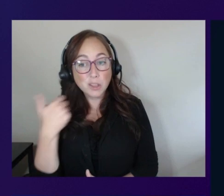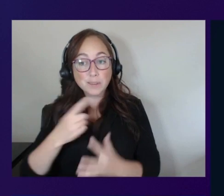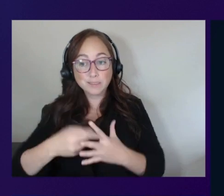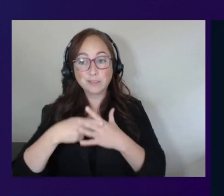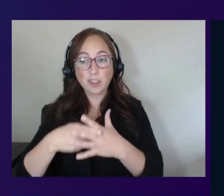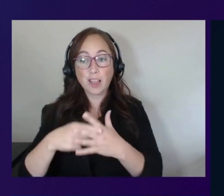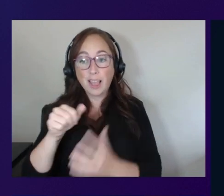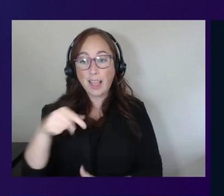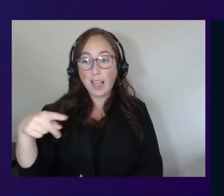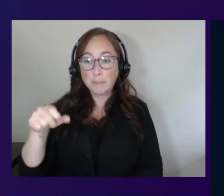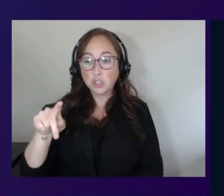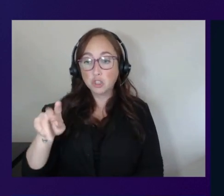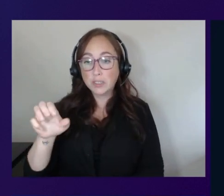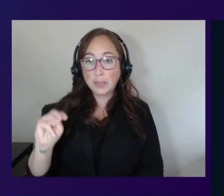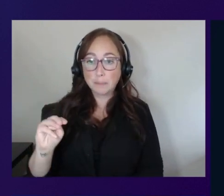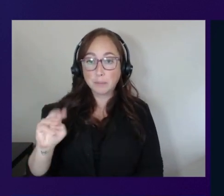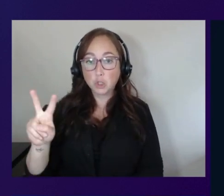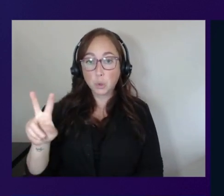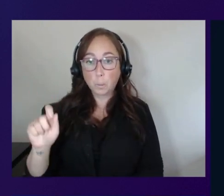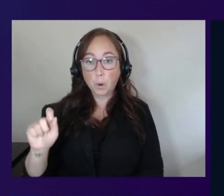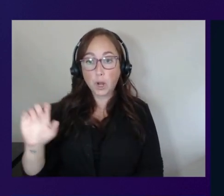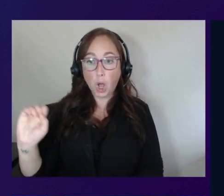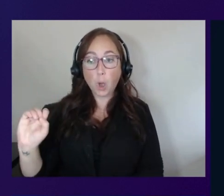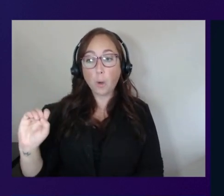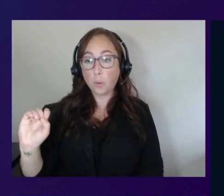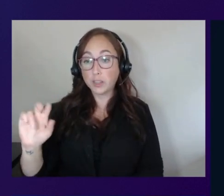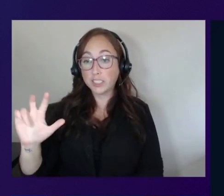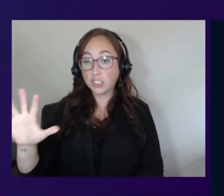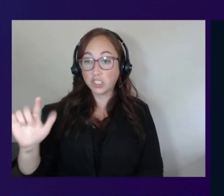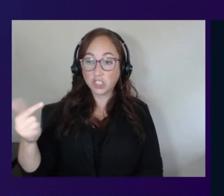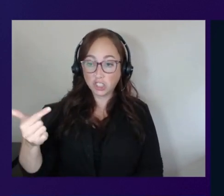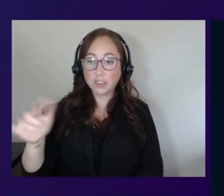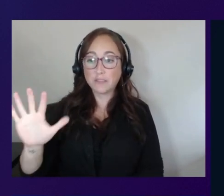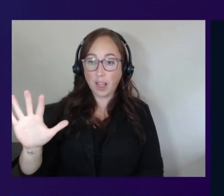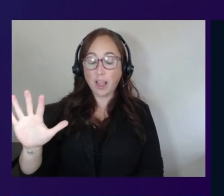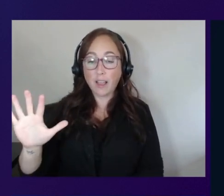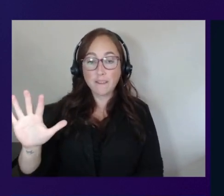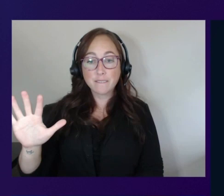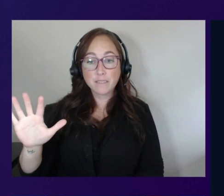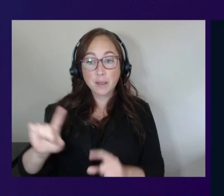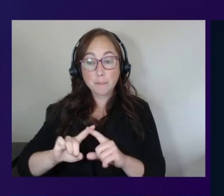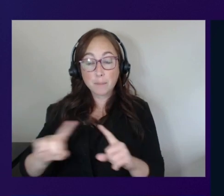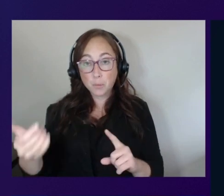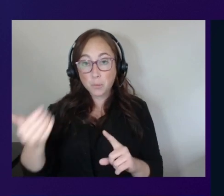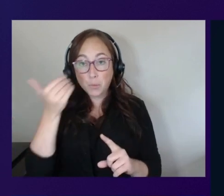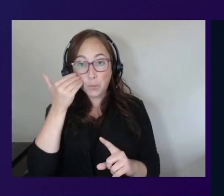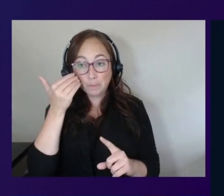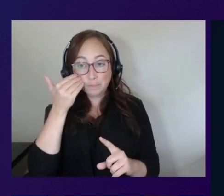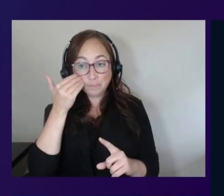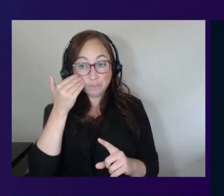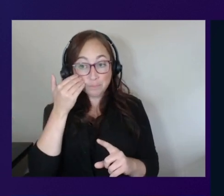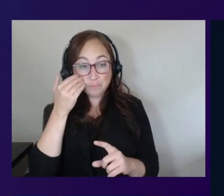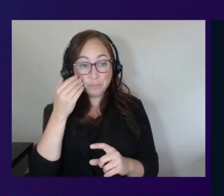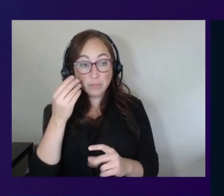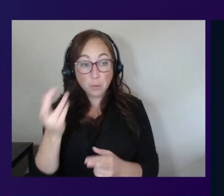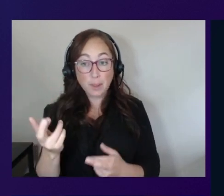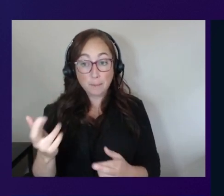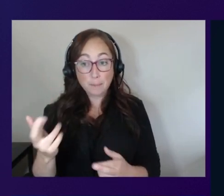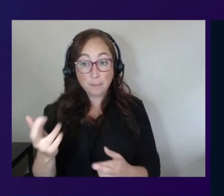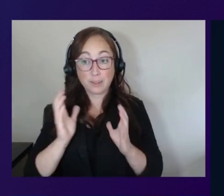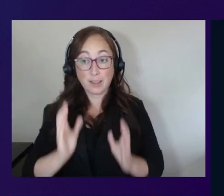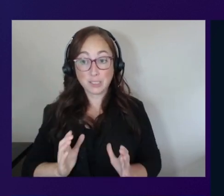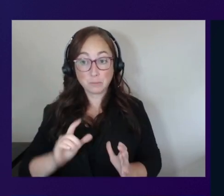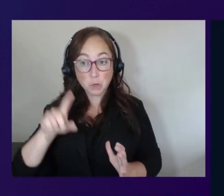2.0 G5 instances. I probably mentioned it in my previous session, but strongly recommend a customer who need